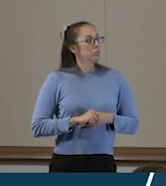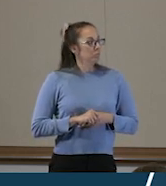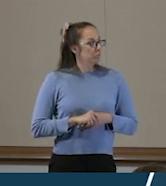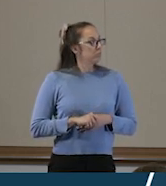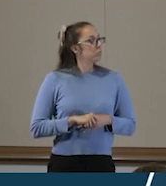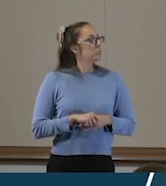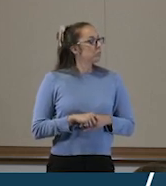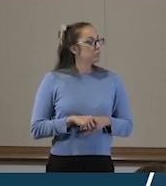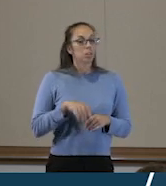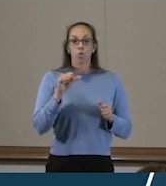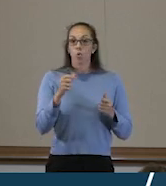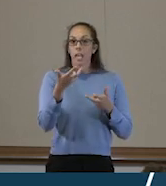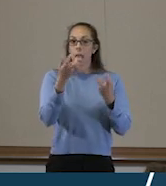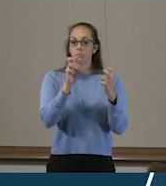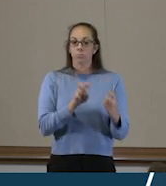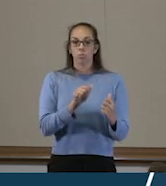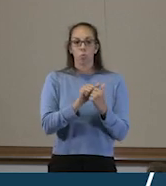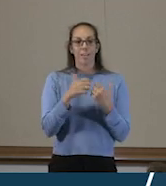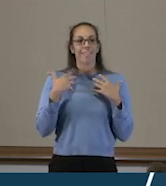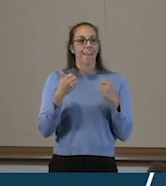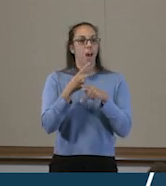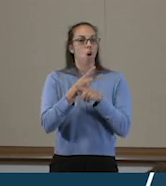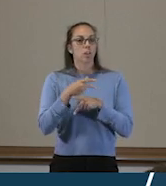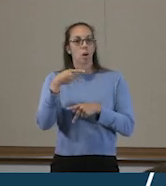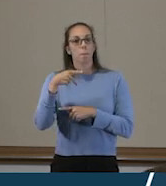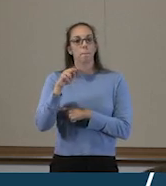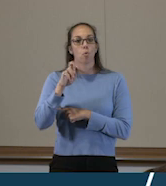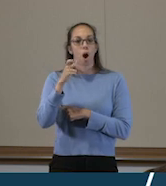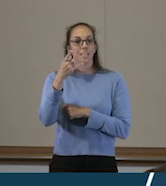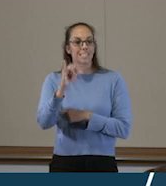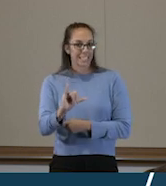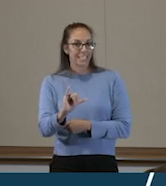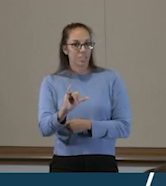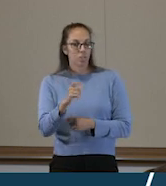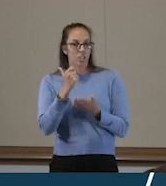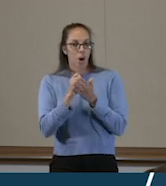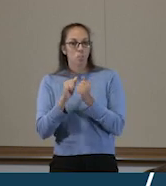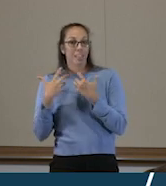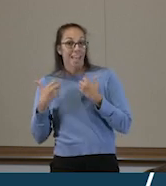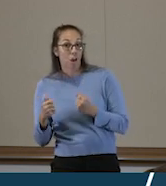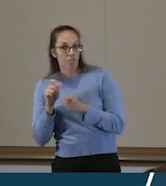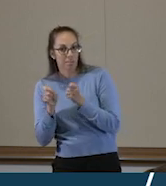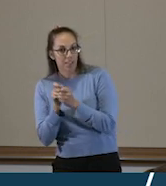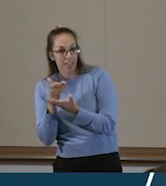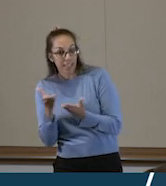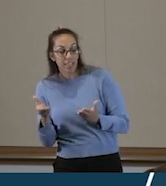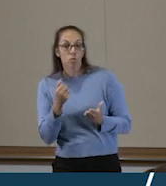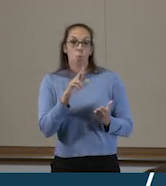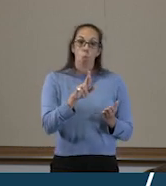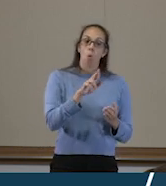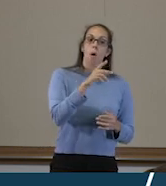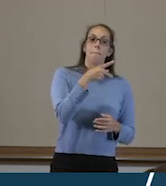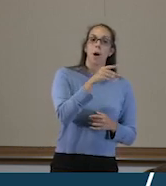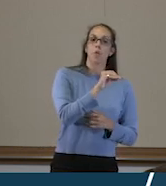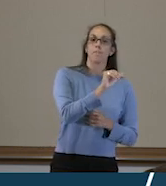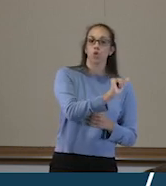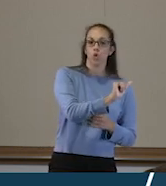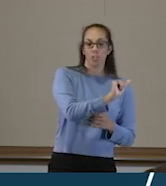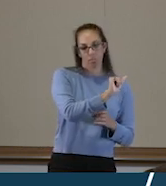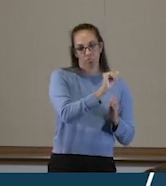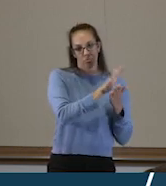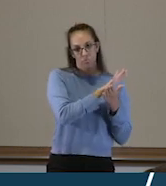healthcare proxy for medical decisions like we talked about before, or even a power of attorney document. And like I said